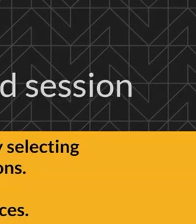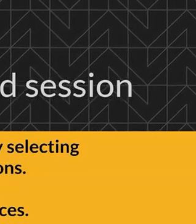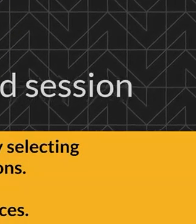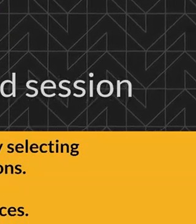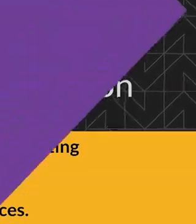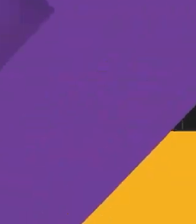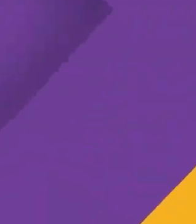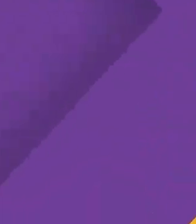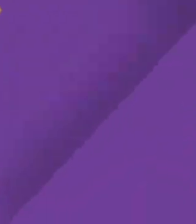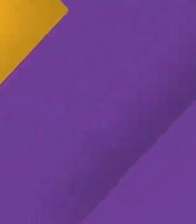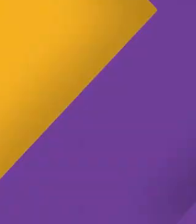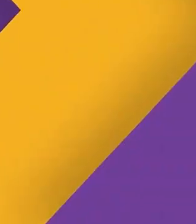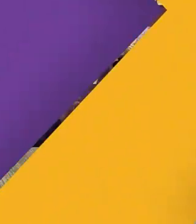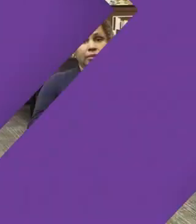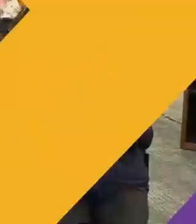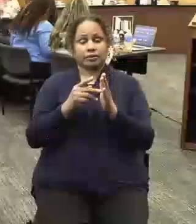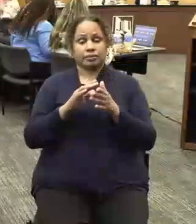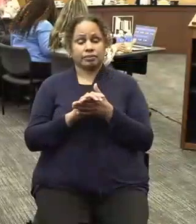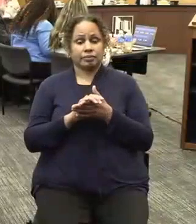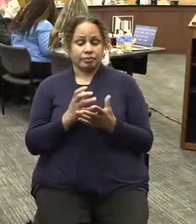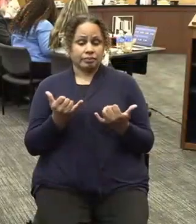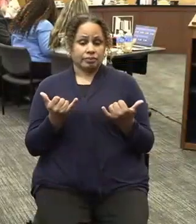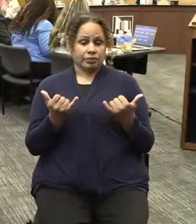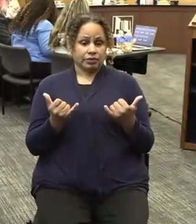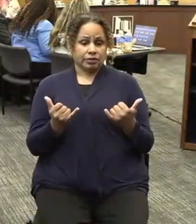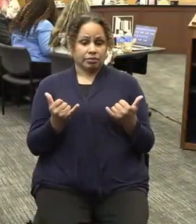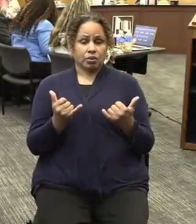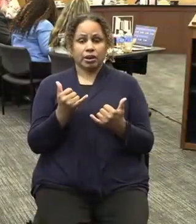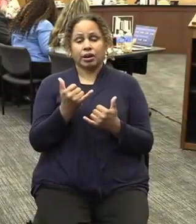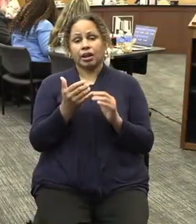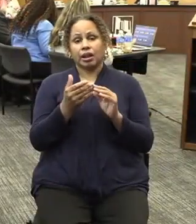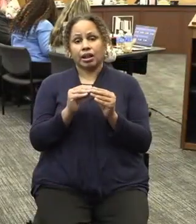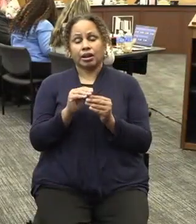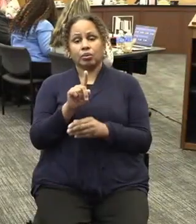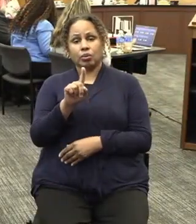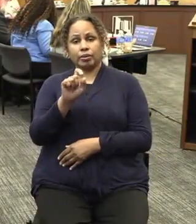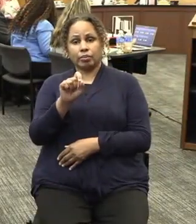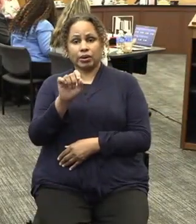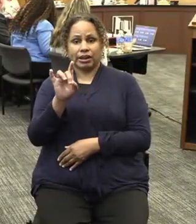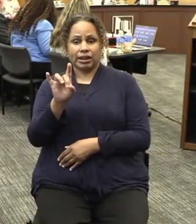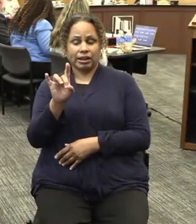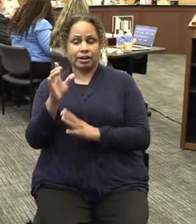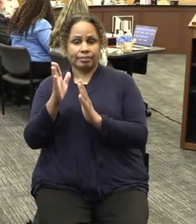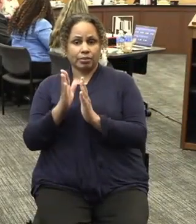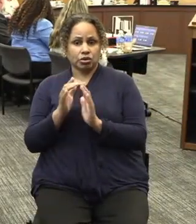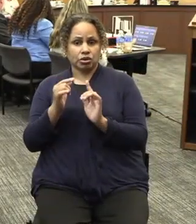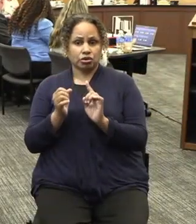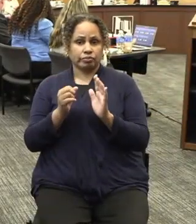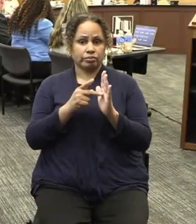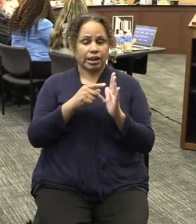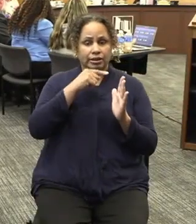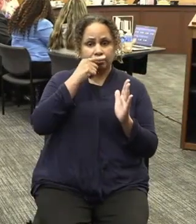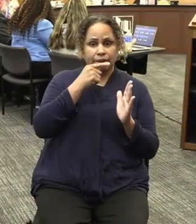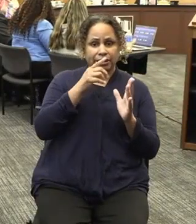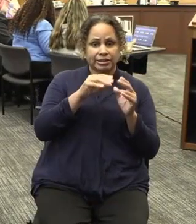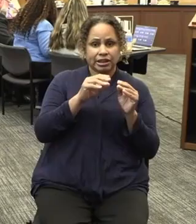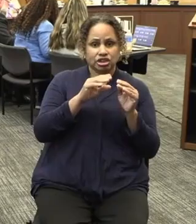Welcome back. At this point, item 1.8, a motion to return to public session. So moved.